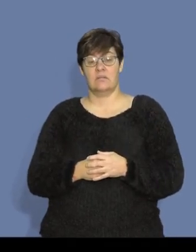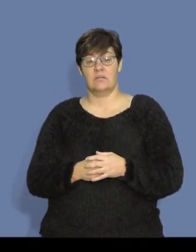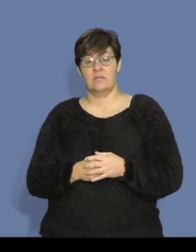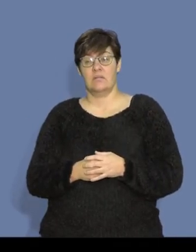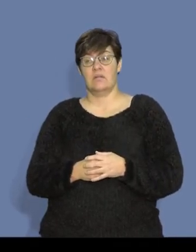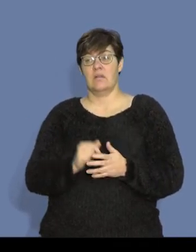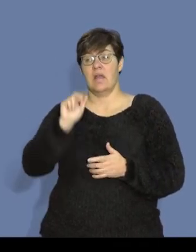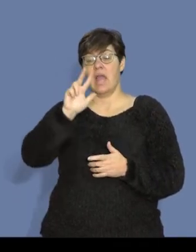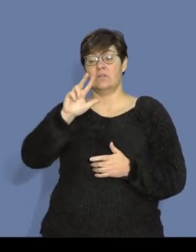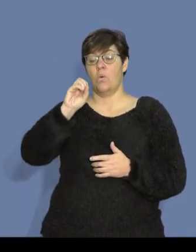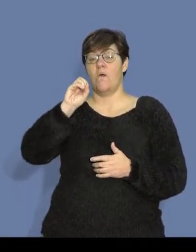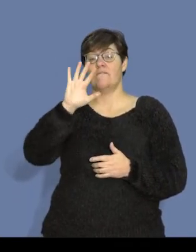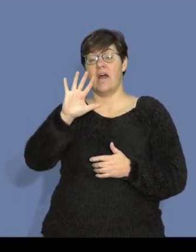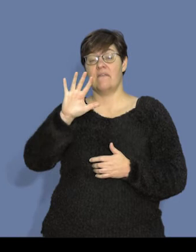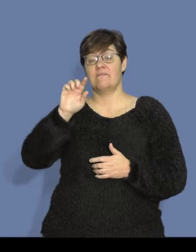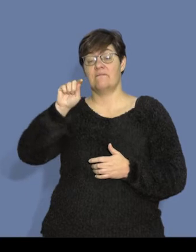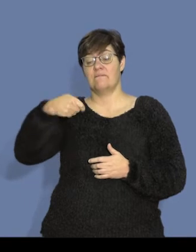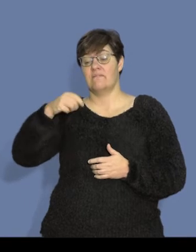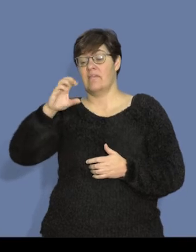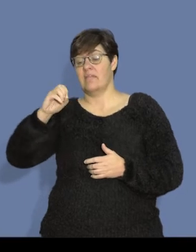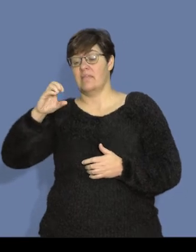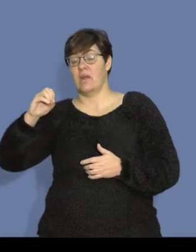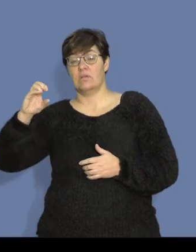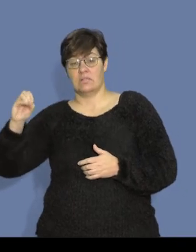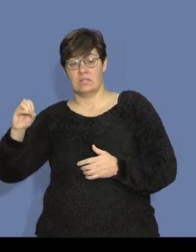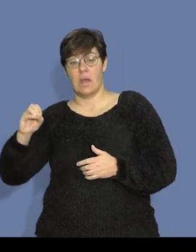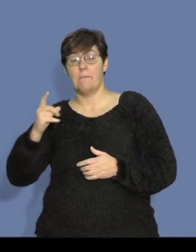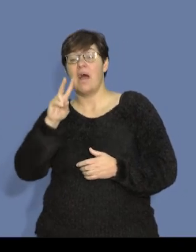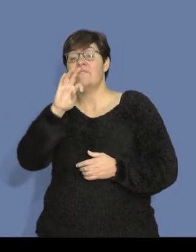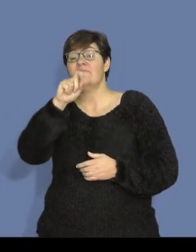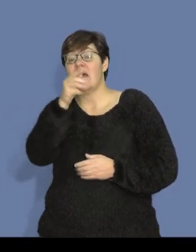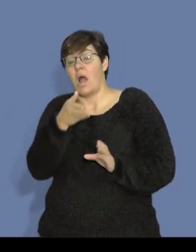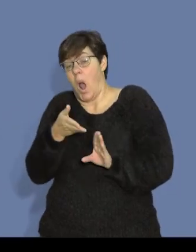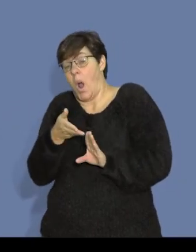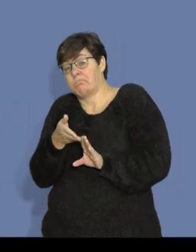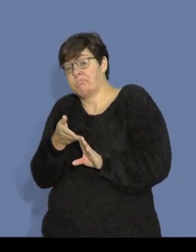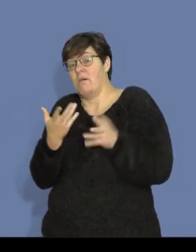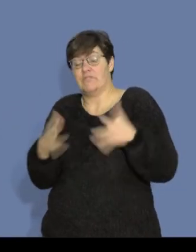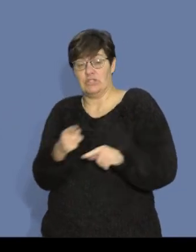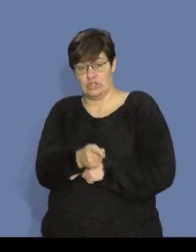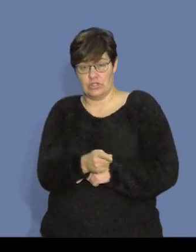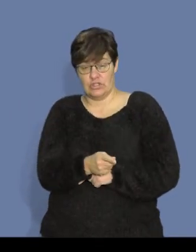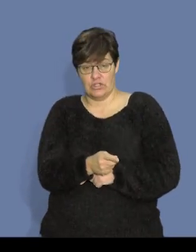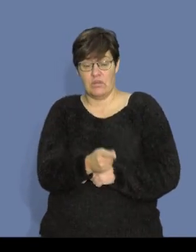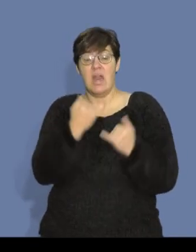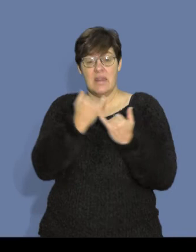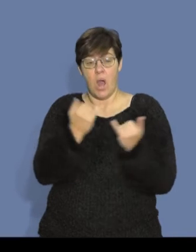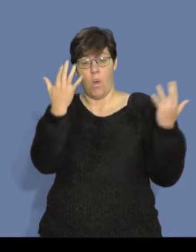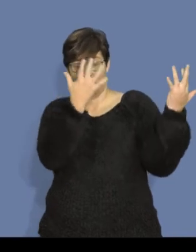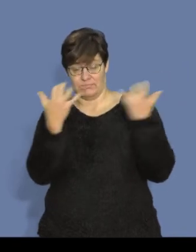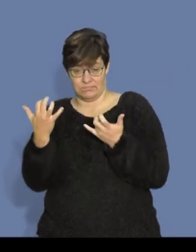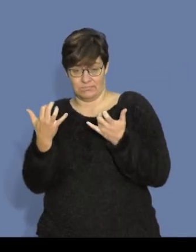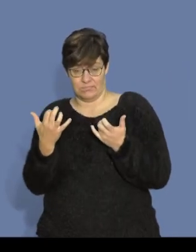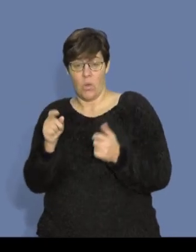given the amount as VAT inclusive, right? It changes completely in terms of